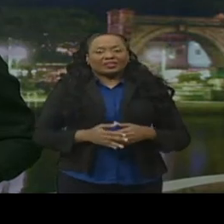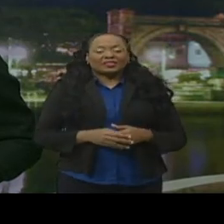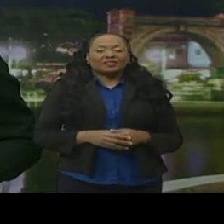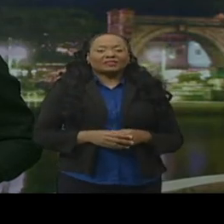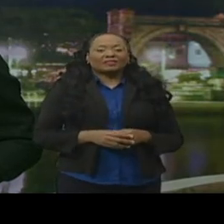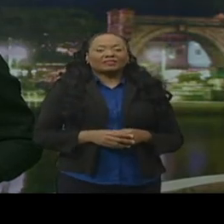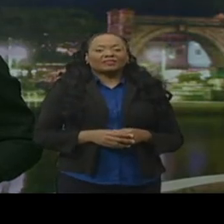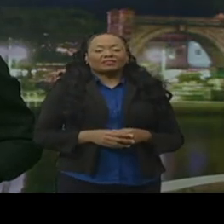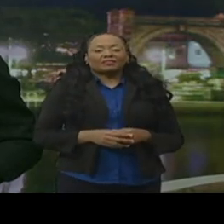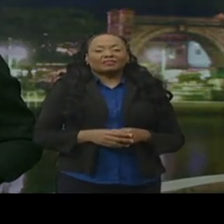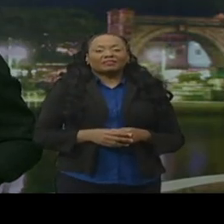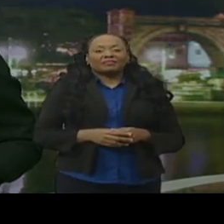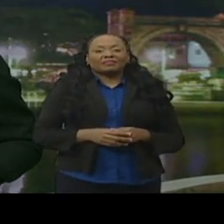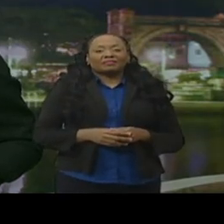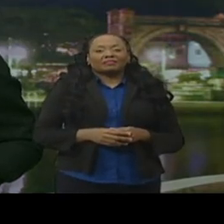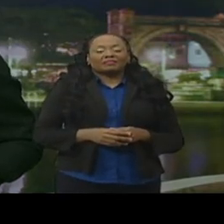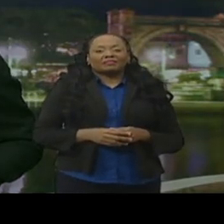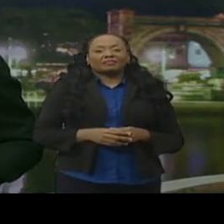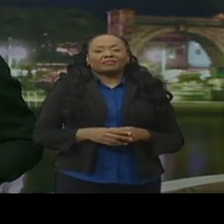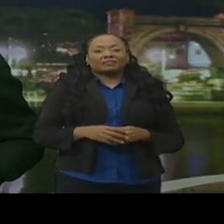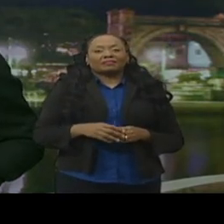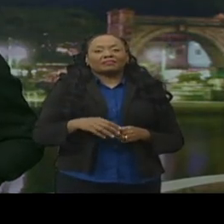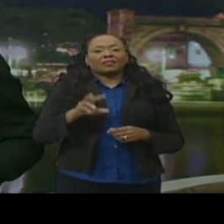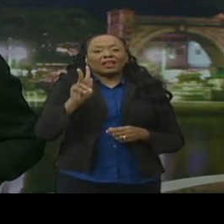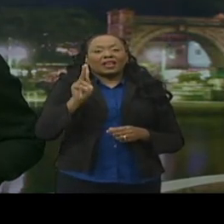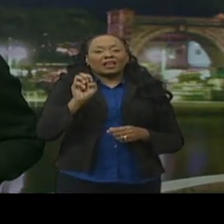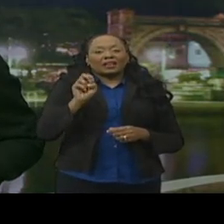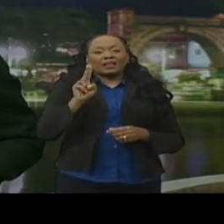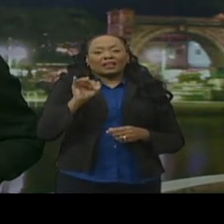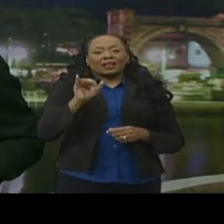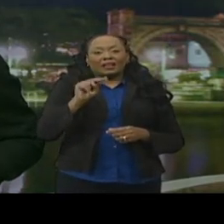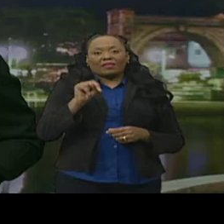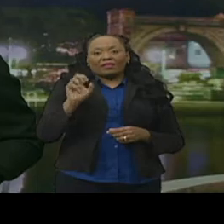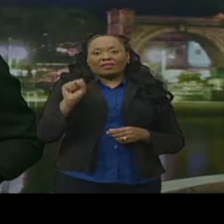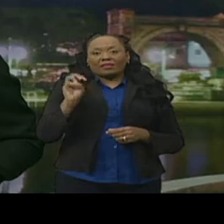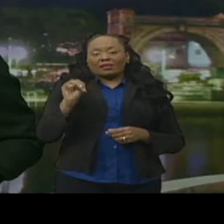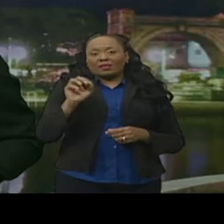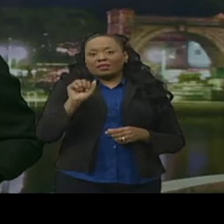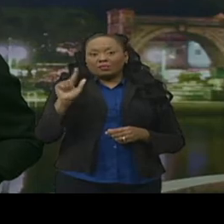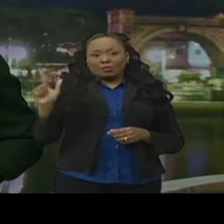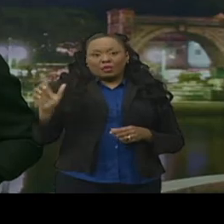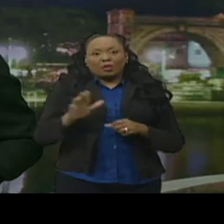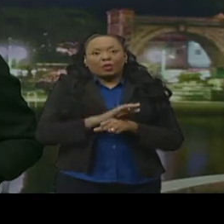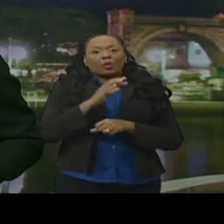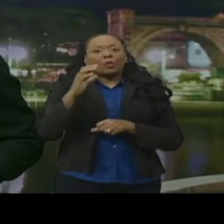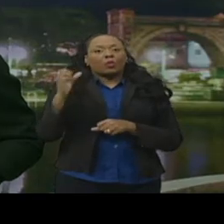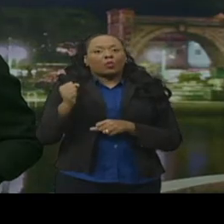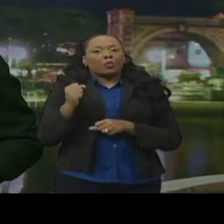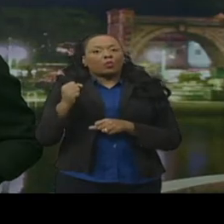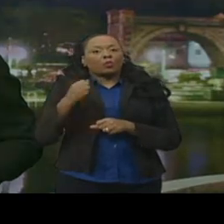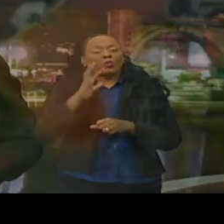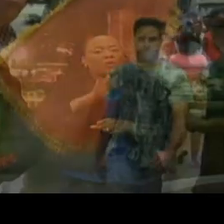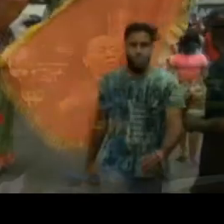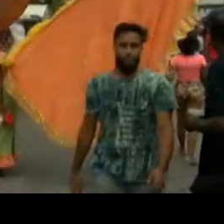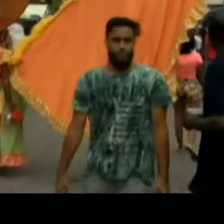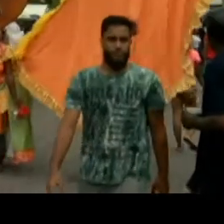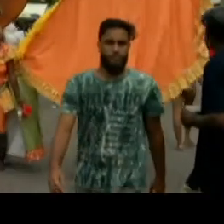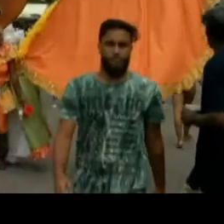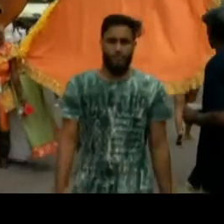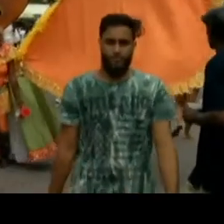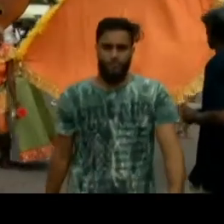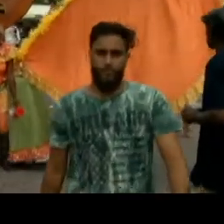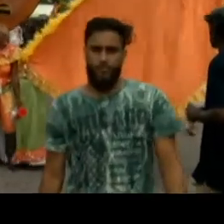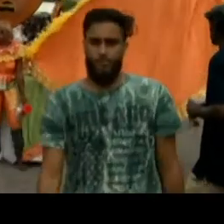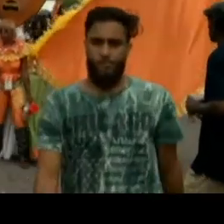Element Mass Street Talk won Small Band of the Year, along with the HIV/AIDS Awareness Award, Traditional and Most Colorful Small Band,